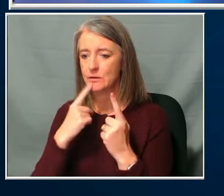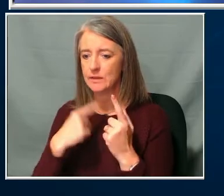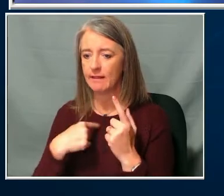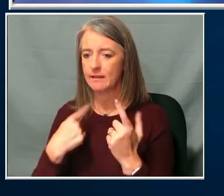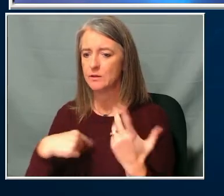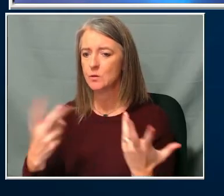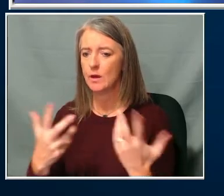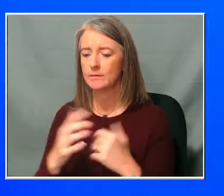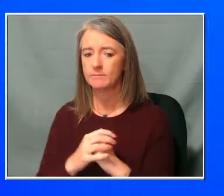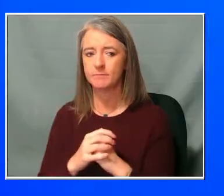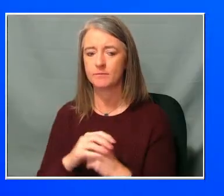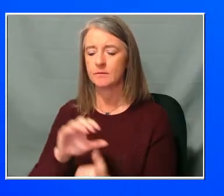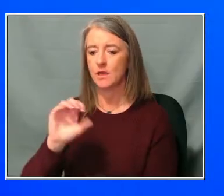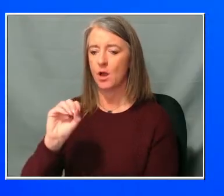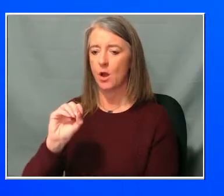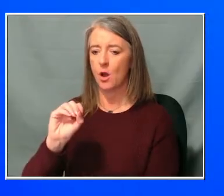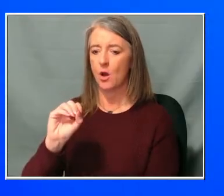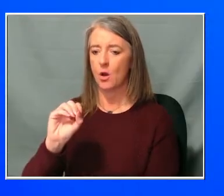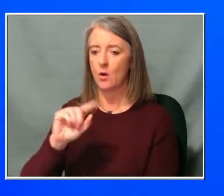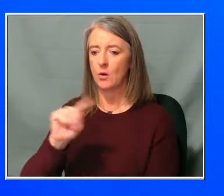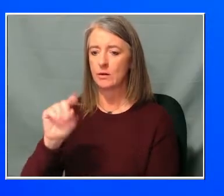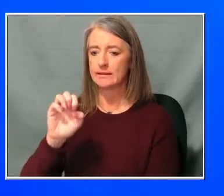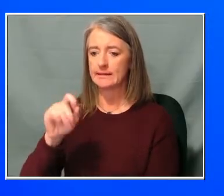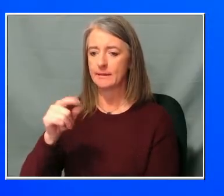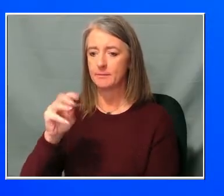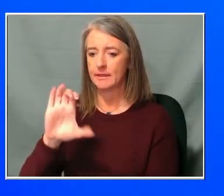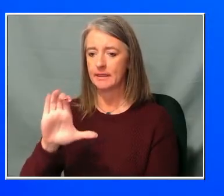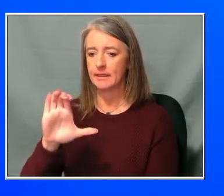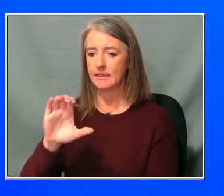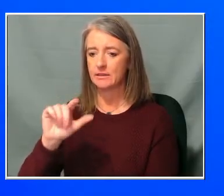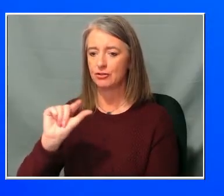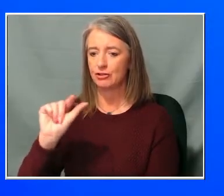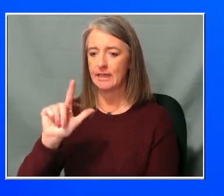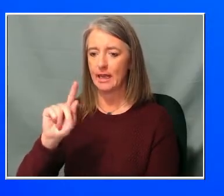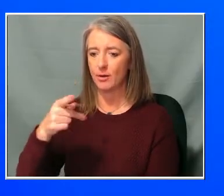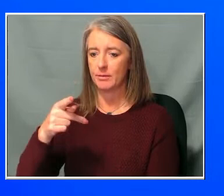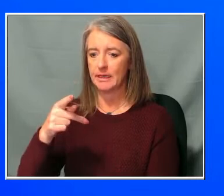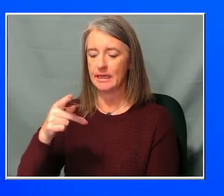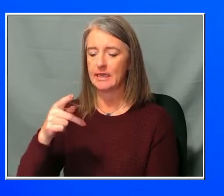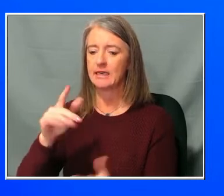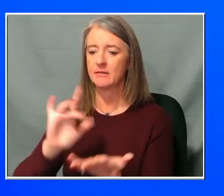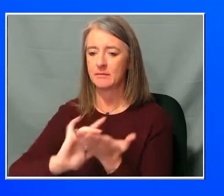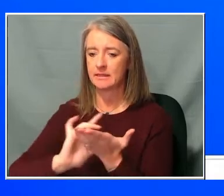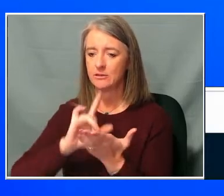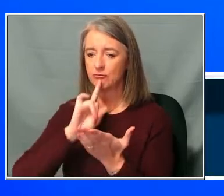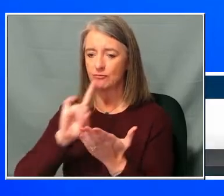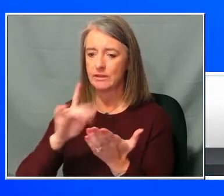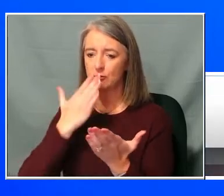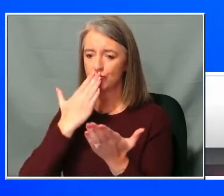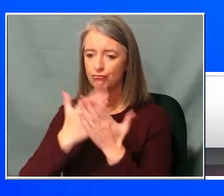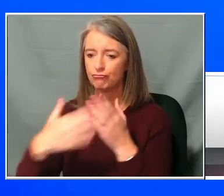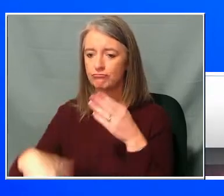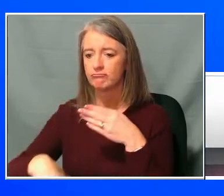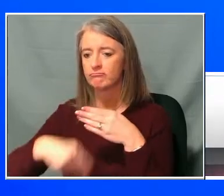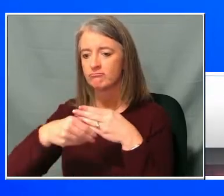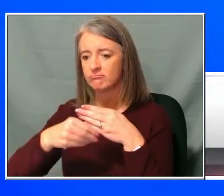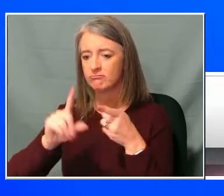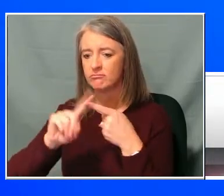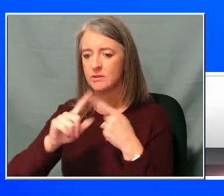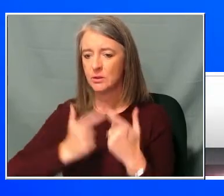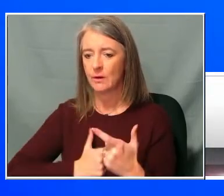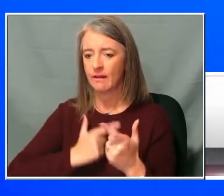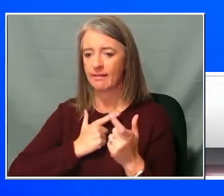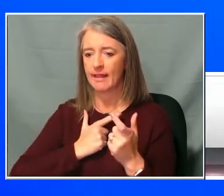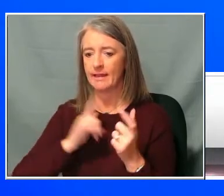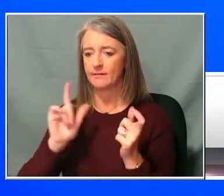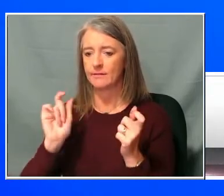So Ozempic and other drugs within that class, the GLP-1 receptor agonists, are really great additions to lifestyle